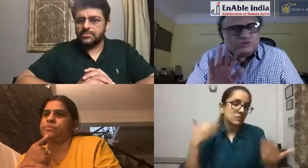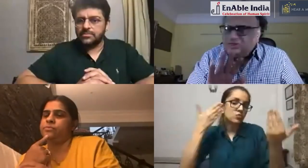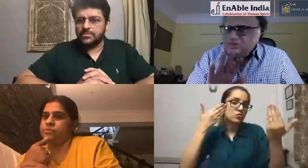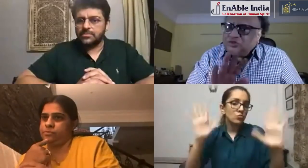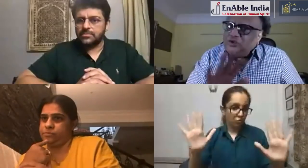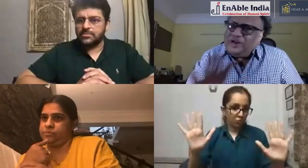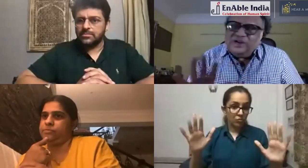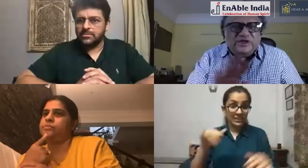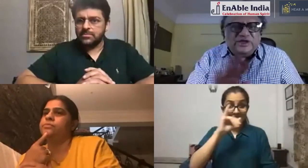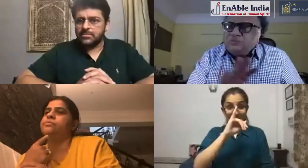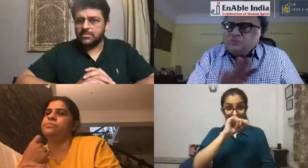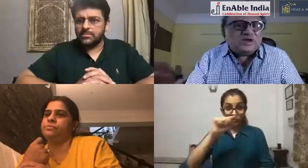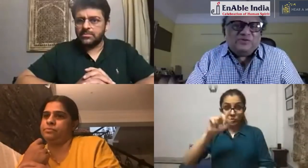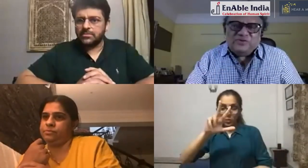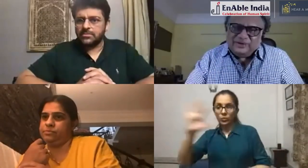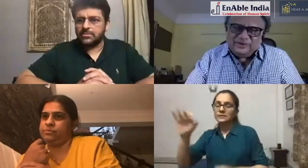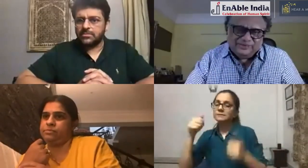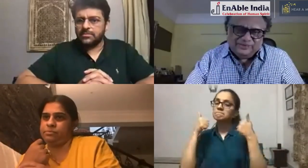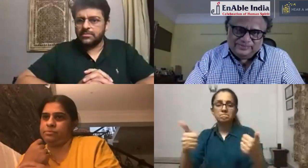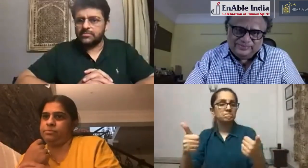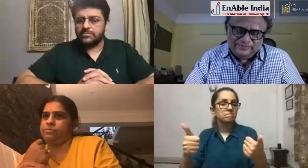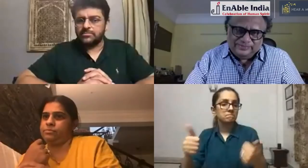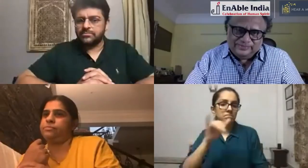So 6 to 8 weeks is perfectly fine.